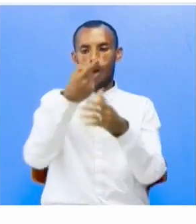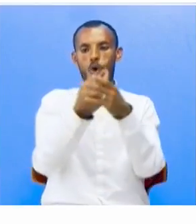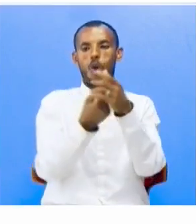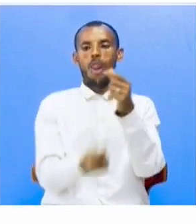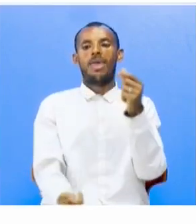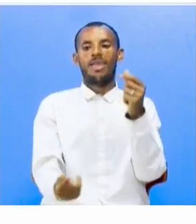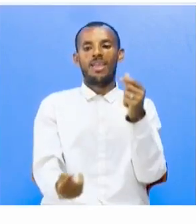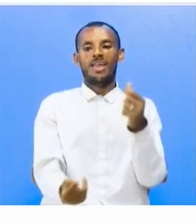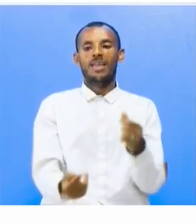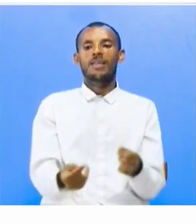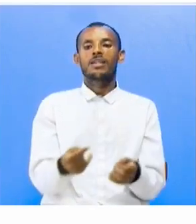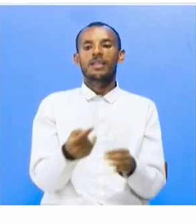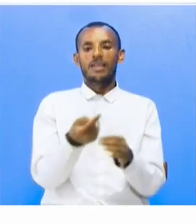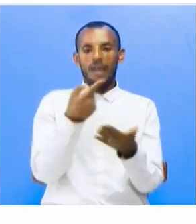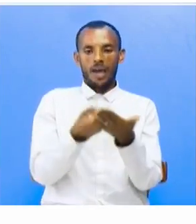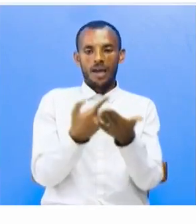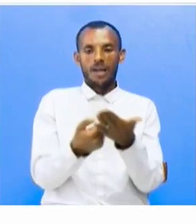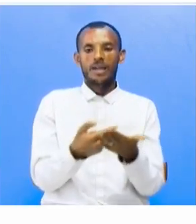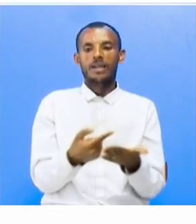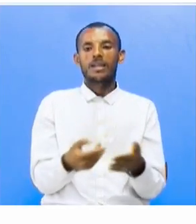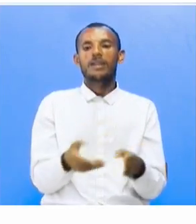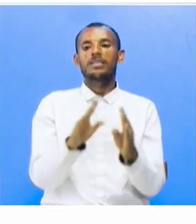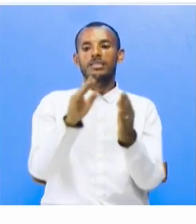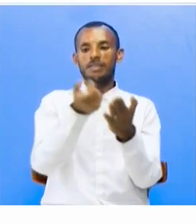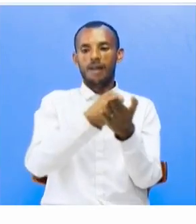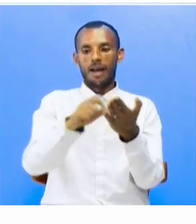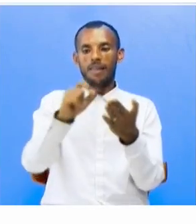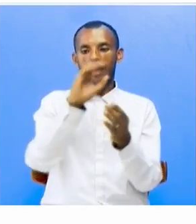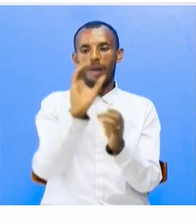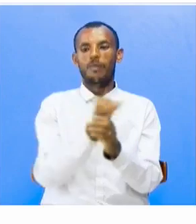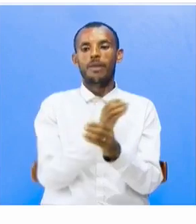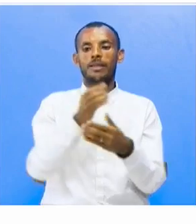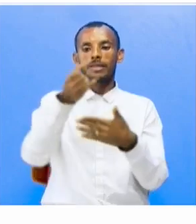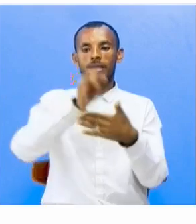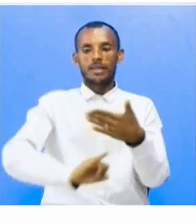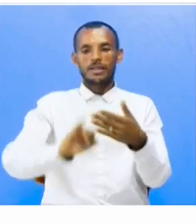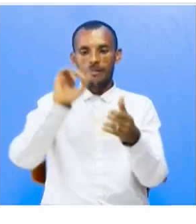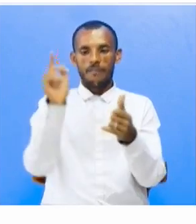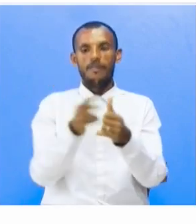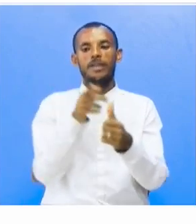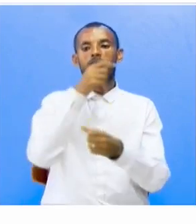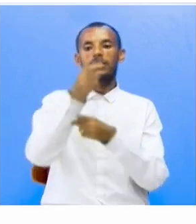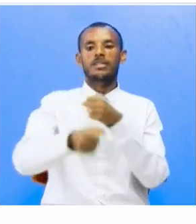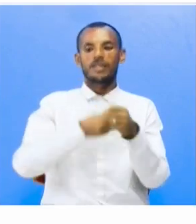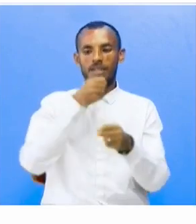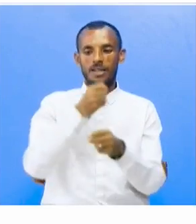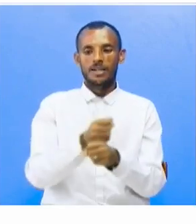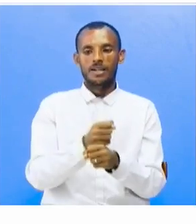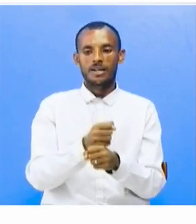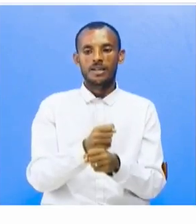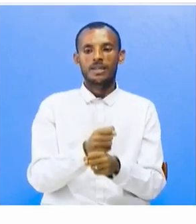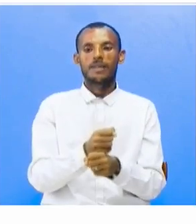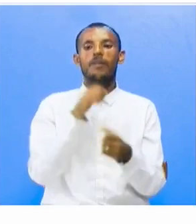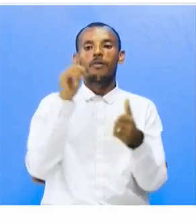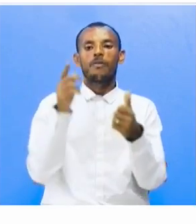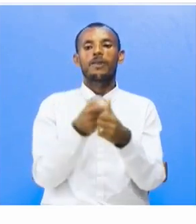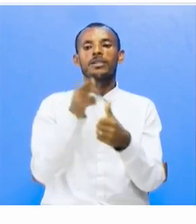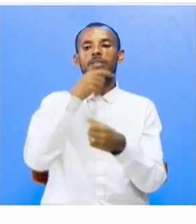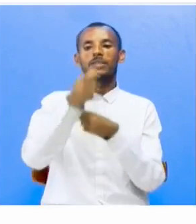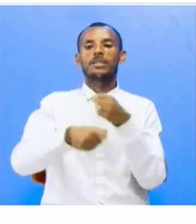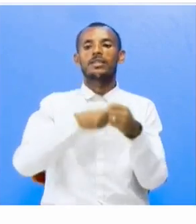Therefore, here, let's try to calculate the interest. First year. On first year,